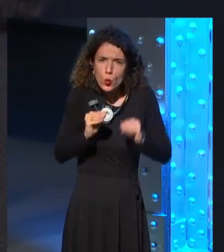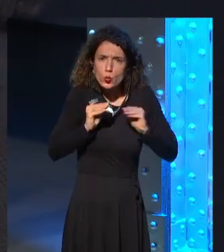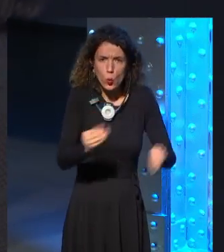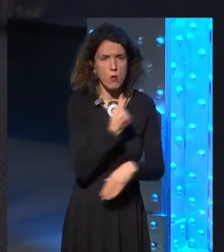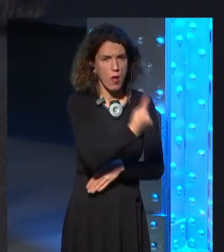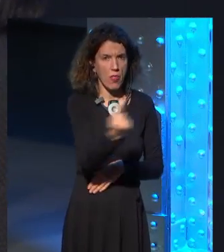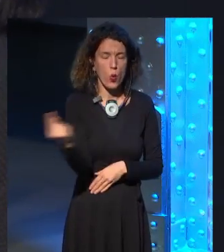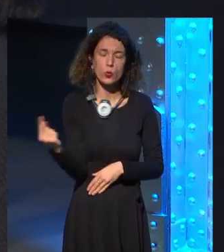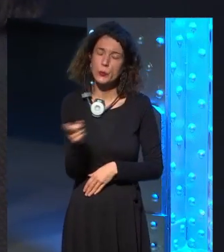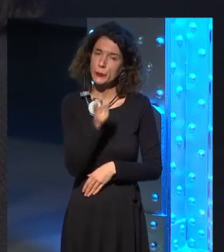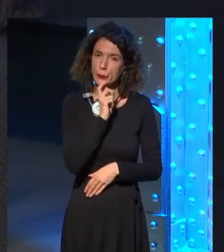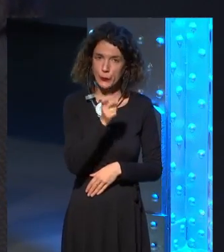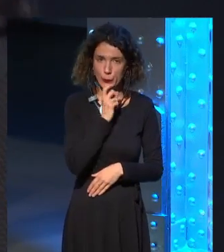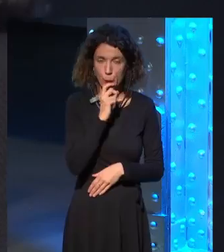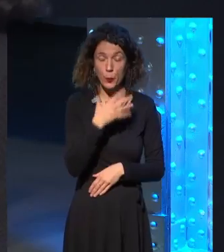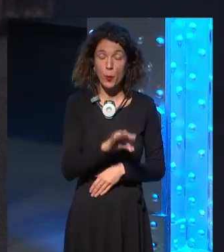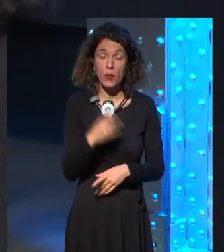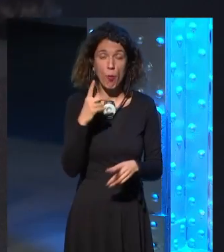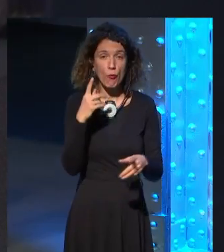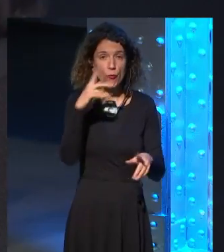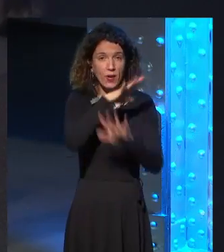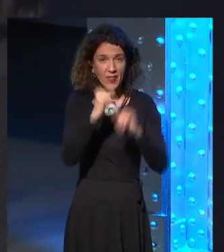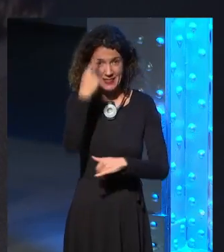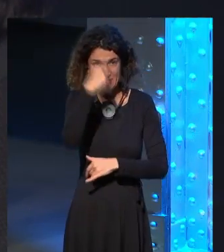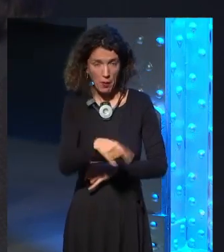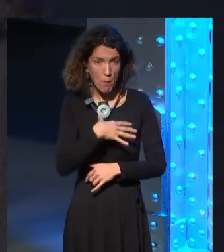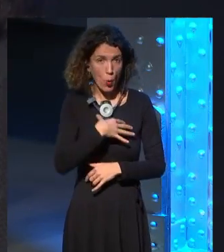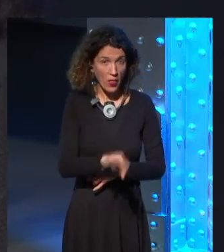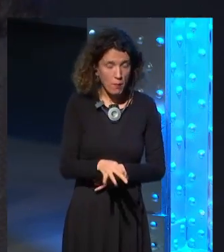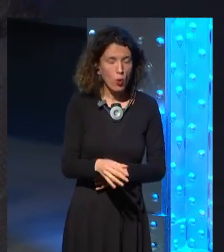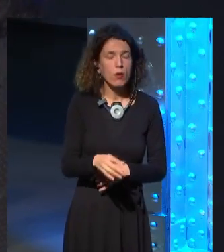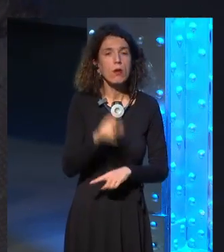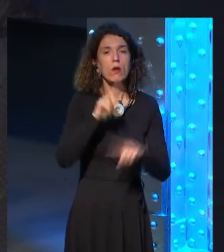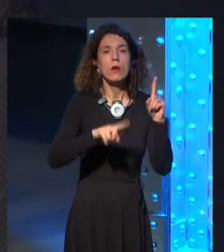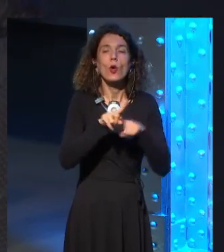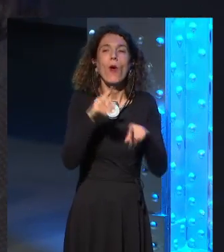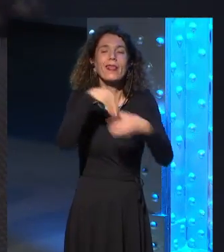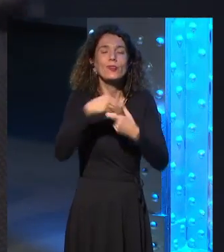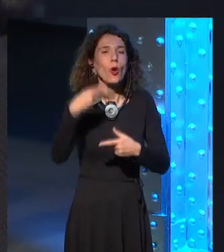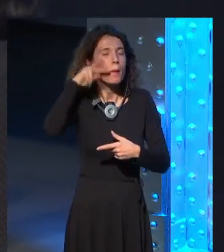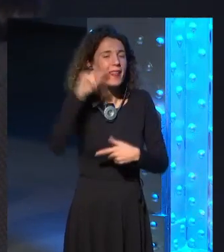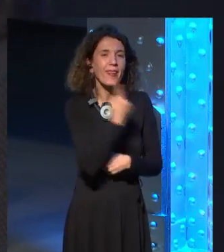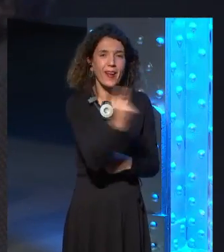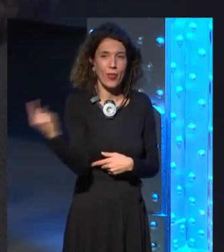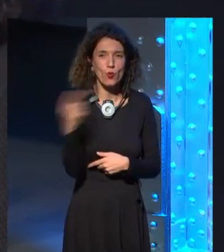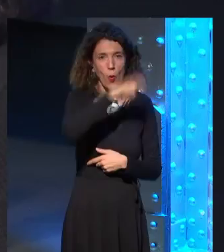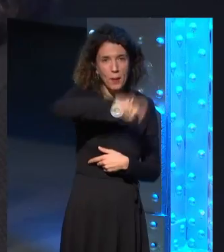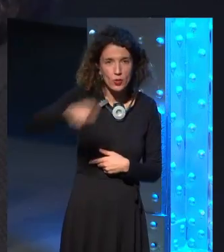can measure nuances of people's experiences. We can ask